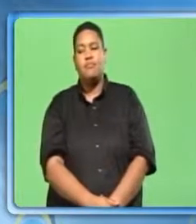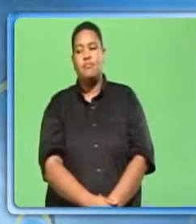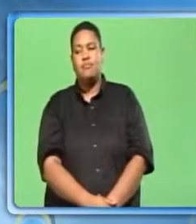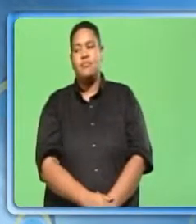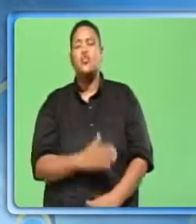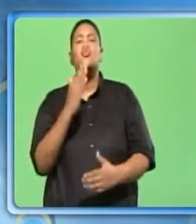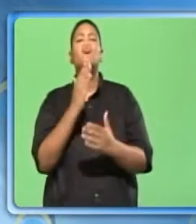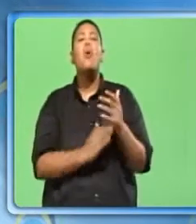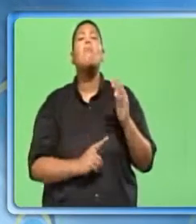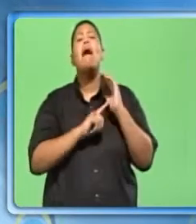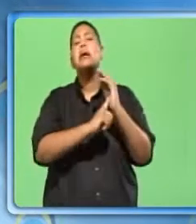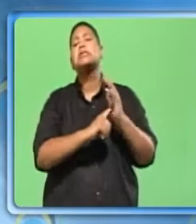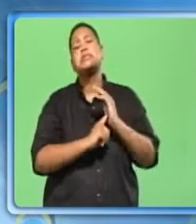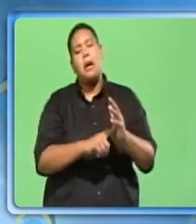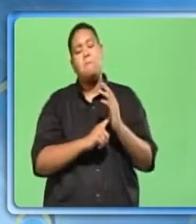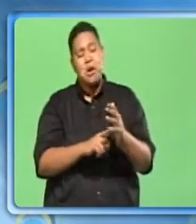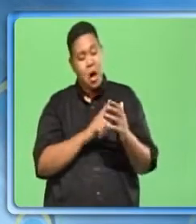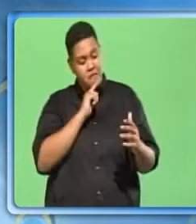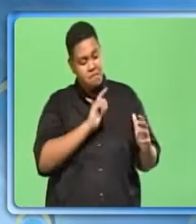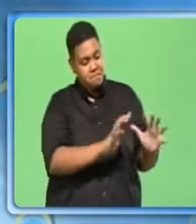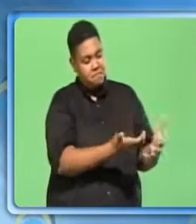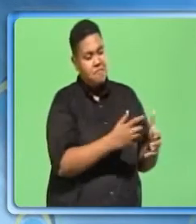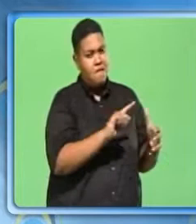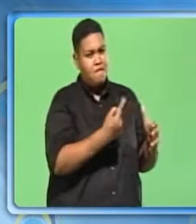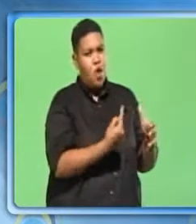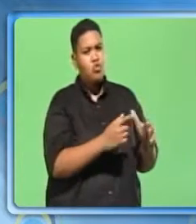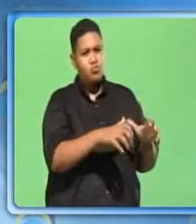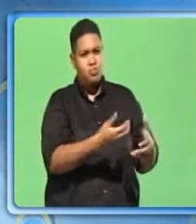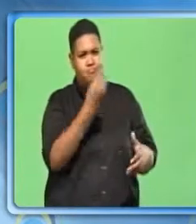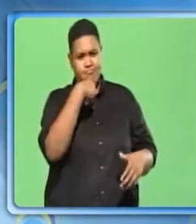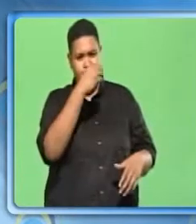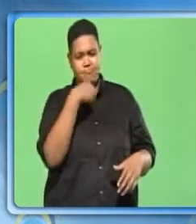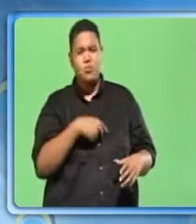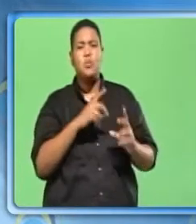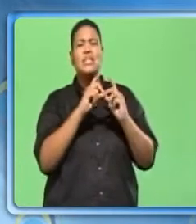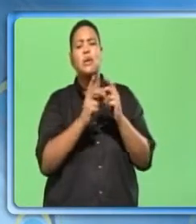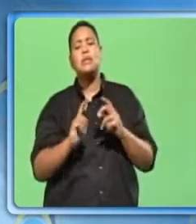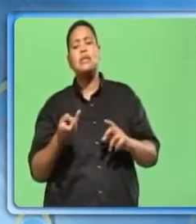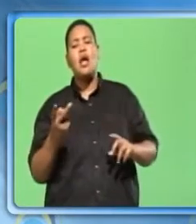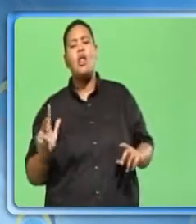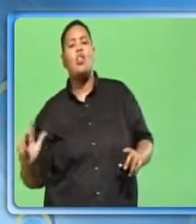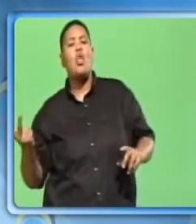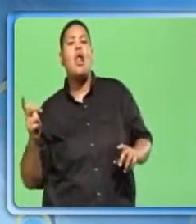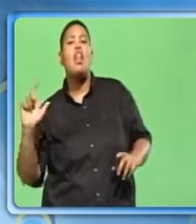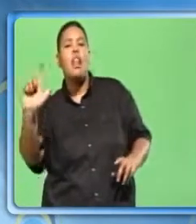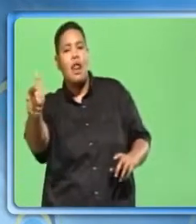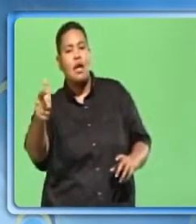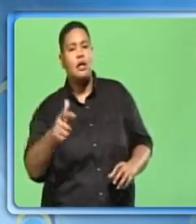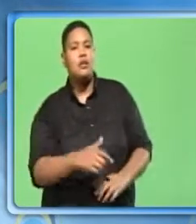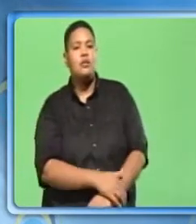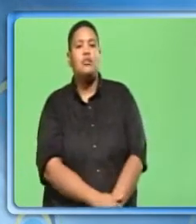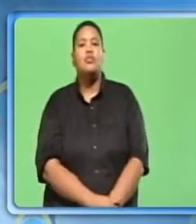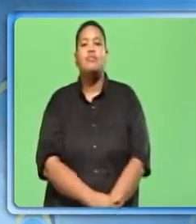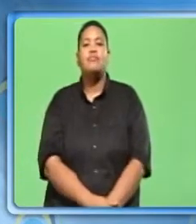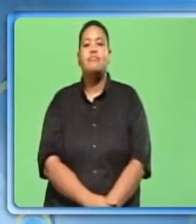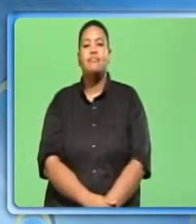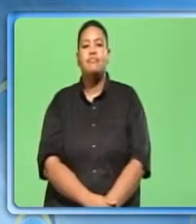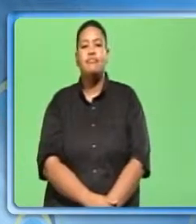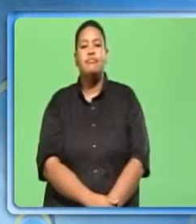Here are some examples of primary consumers. We will deal with secondary and tertiary consumers later.